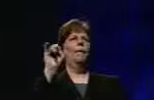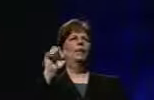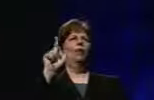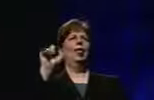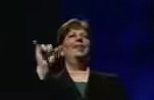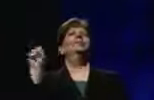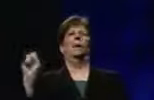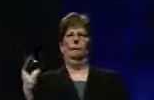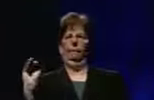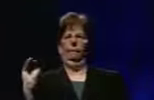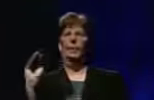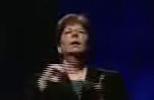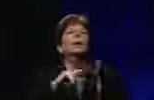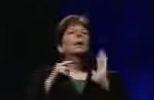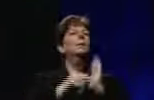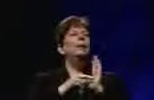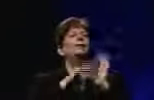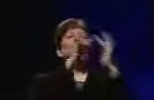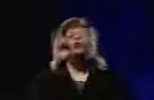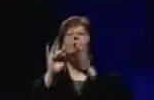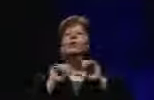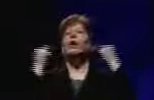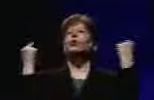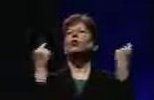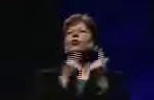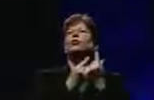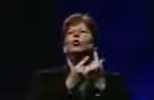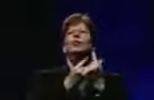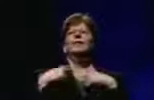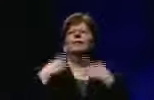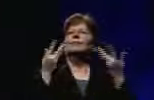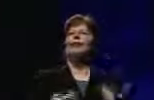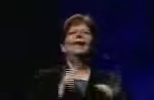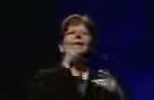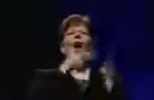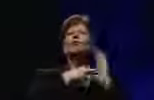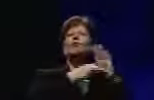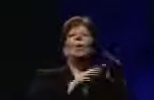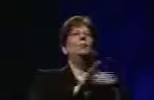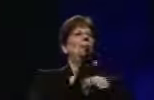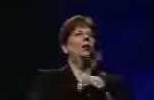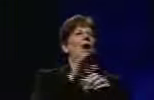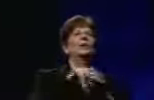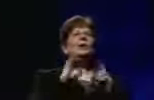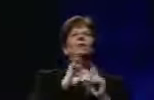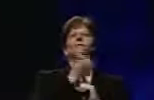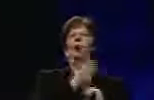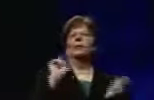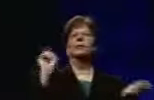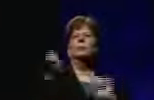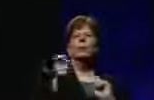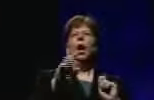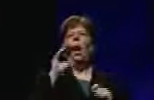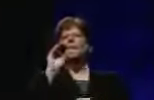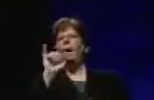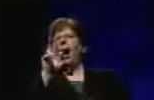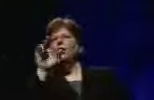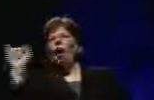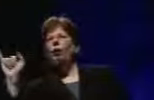reaching out to those groups that historically are underrepresented in the environmental movement, minorities and